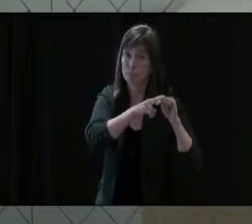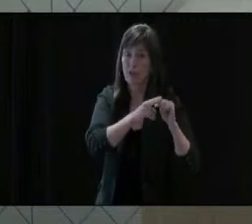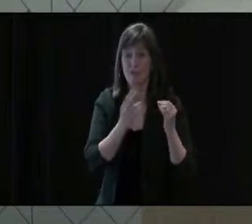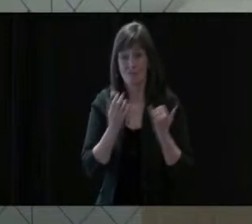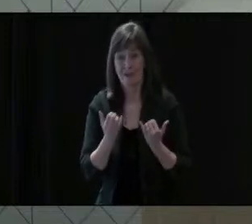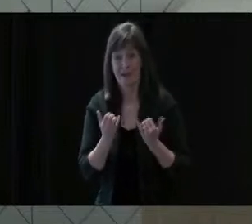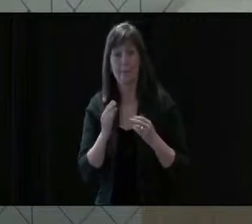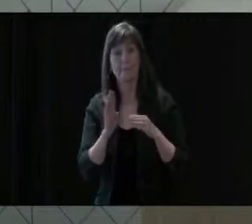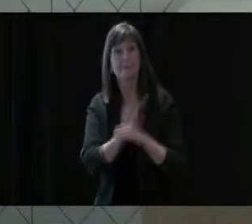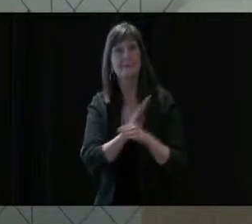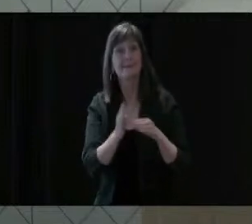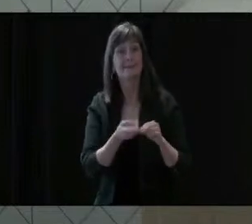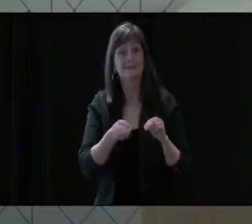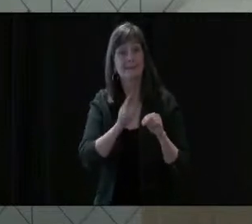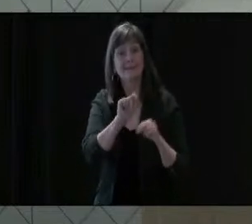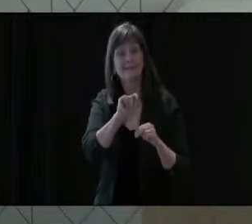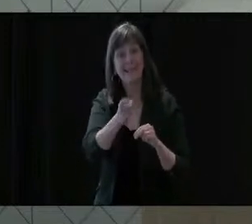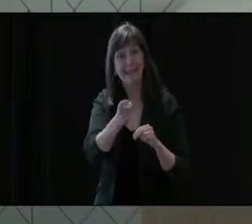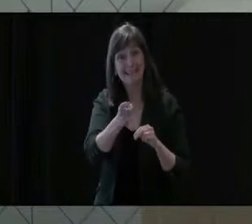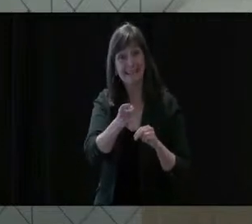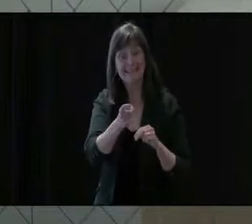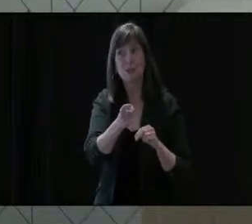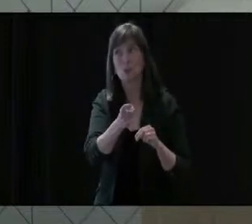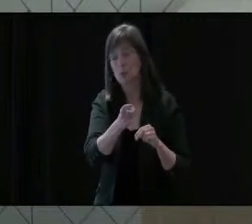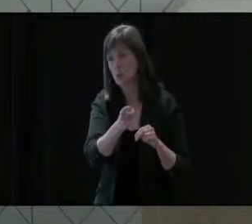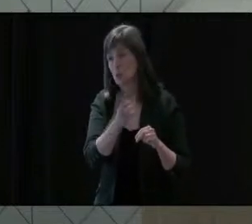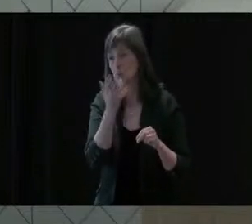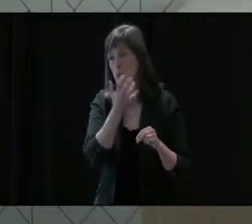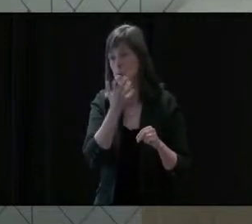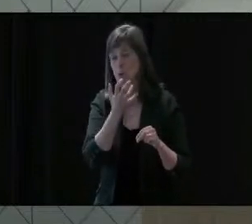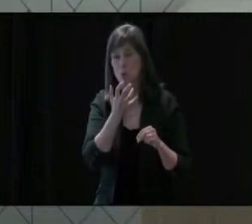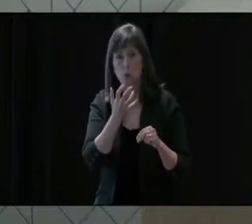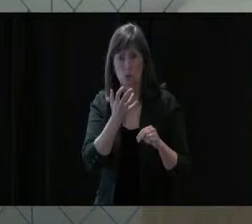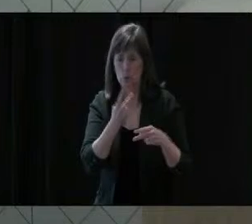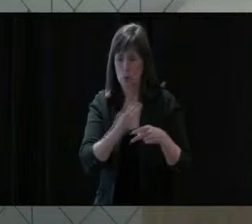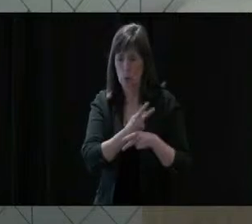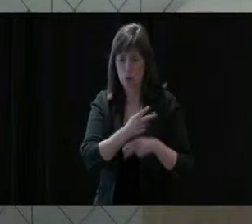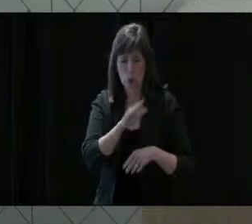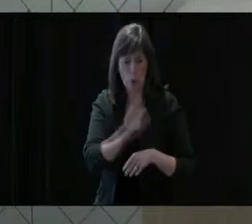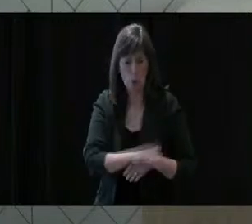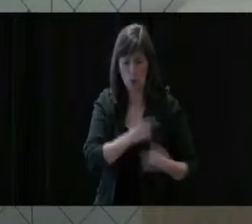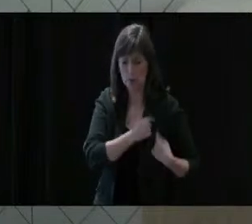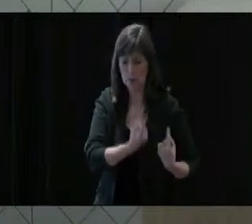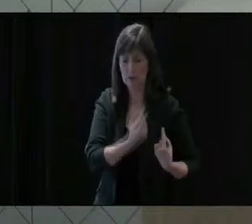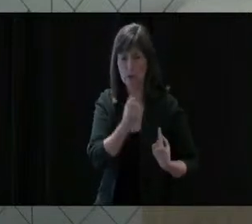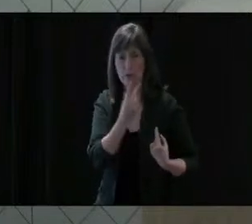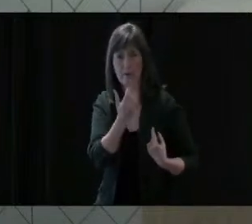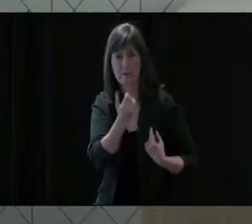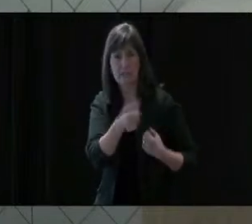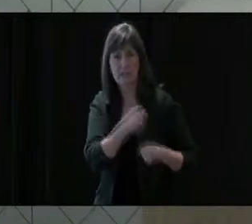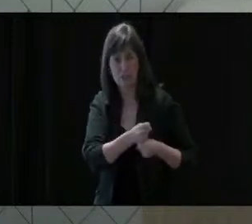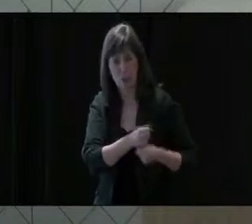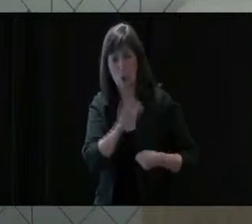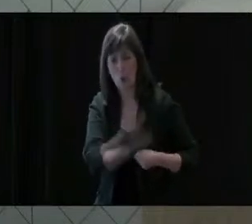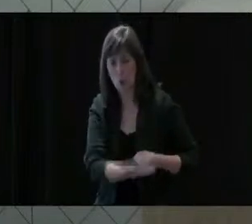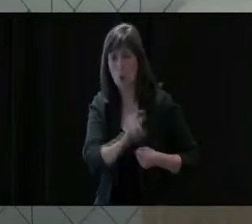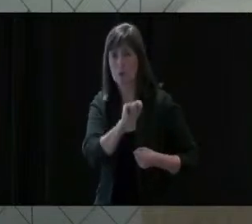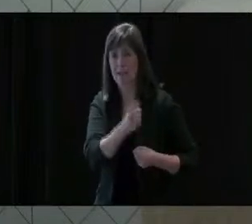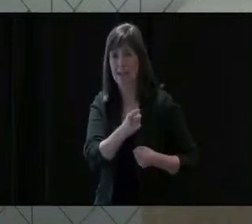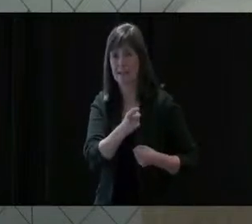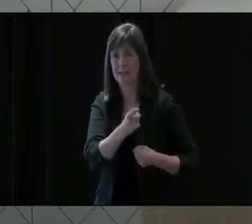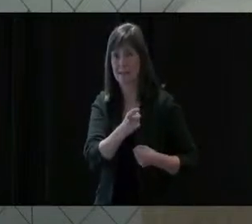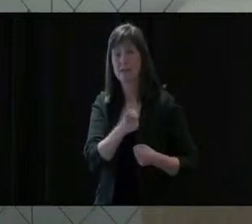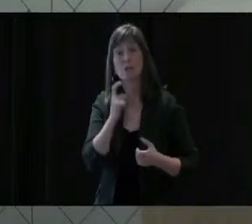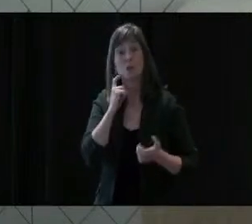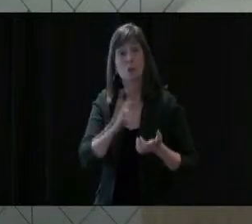income taxes now in the province, you know, they're at their lowest rate that they've been in, 12 or 15 years. We think all over the